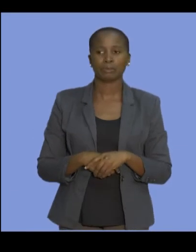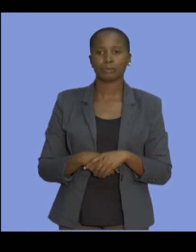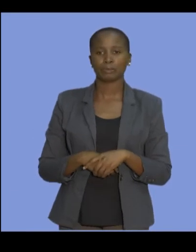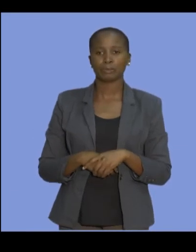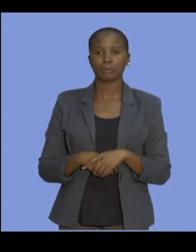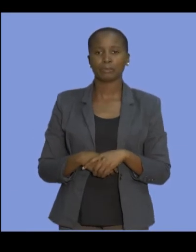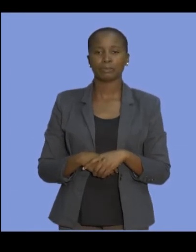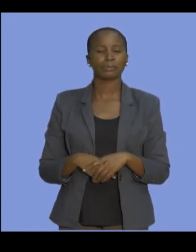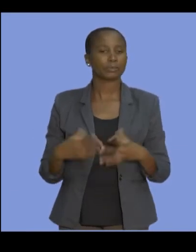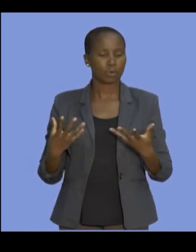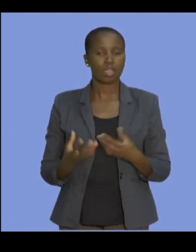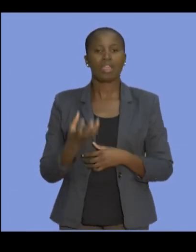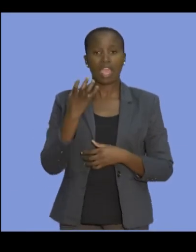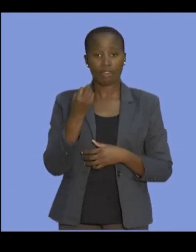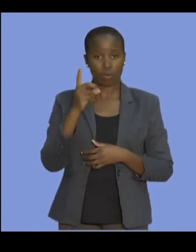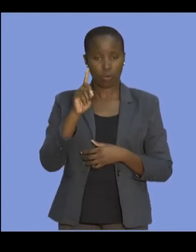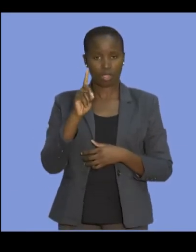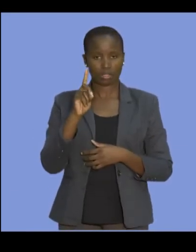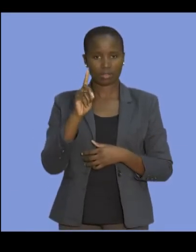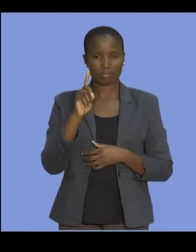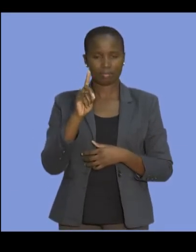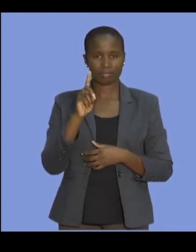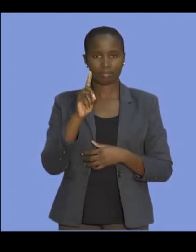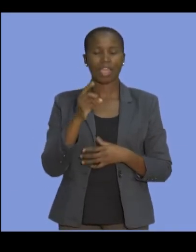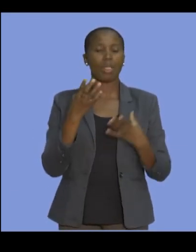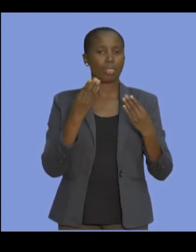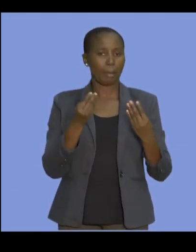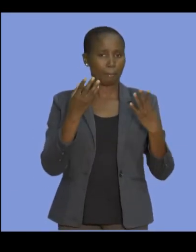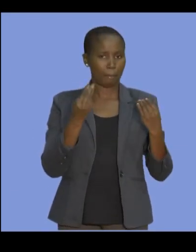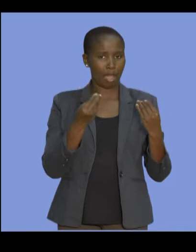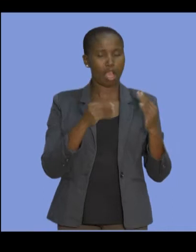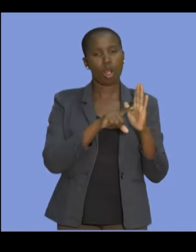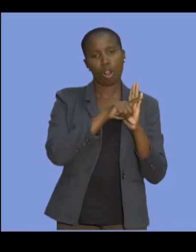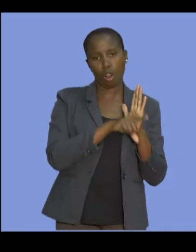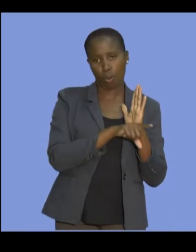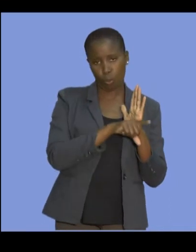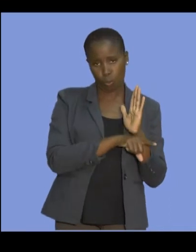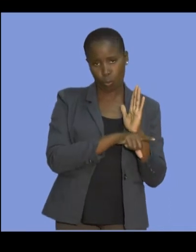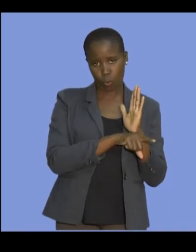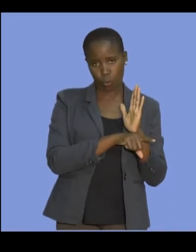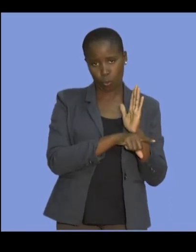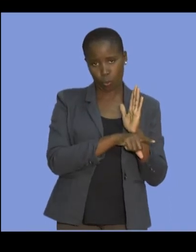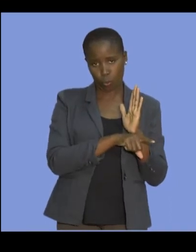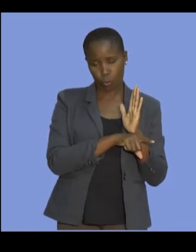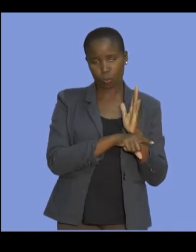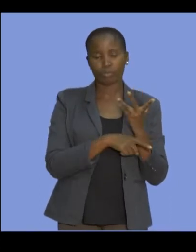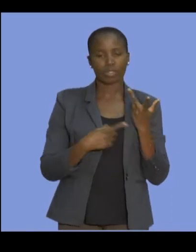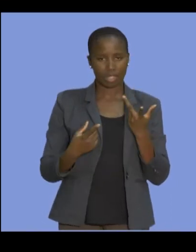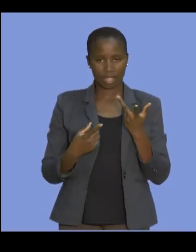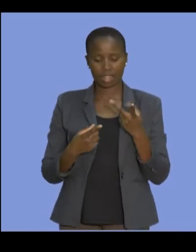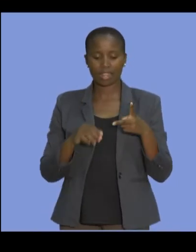So which is the minimum, we spoke about that, lower quartile, median, upper